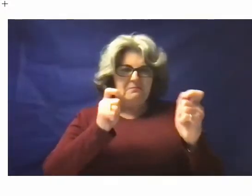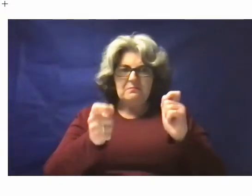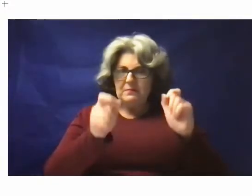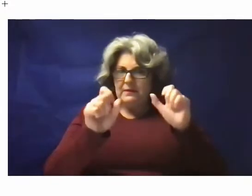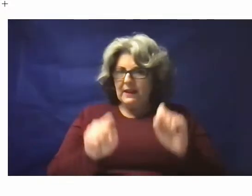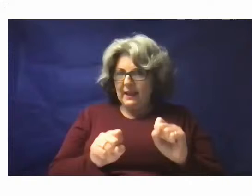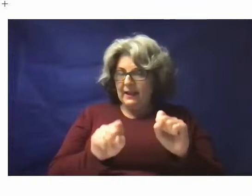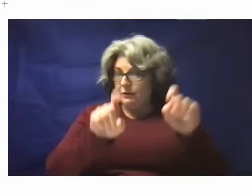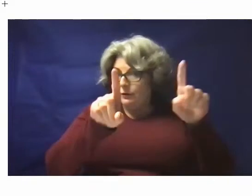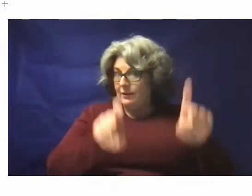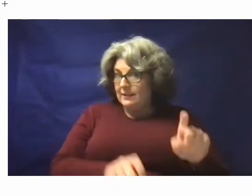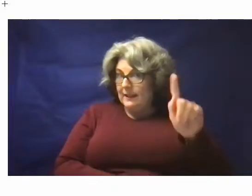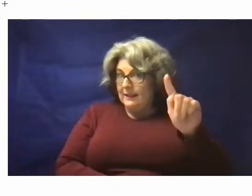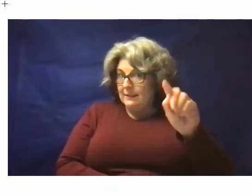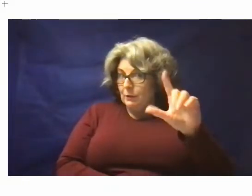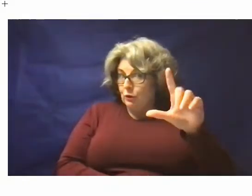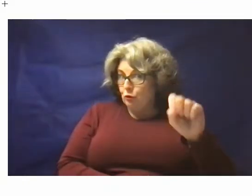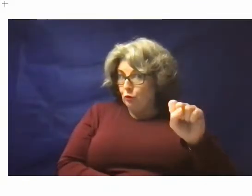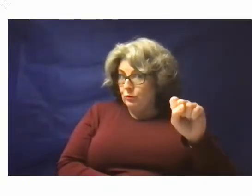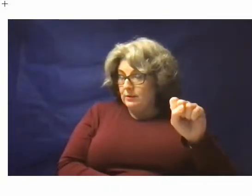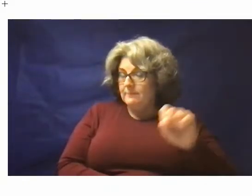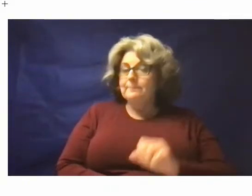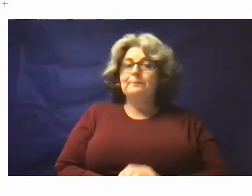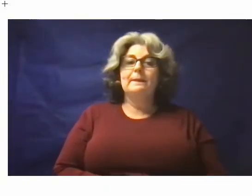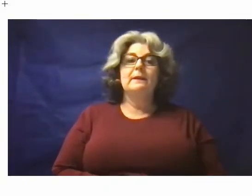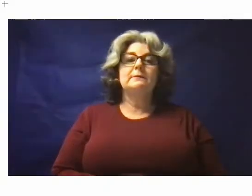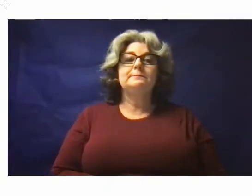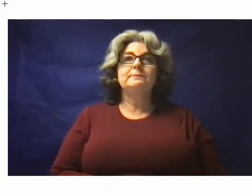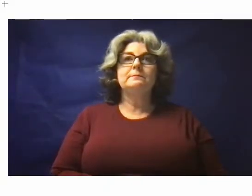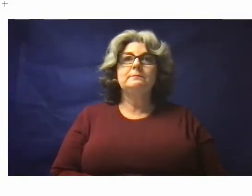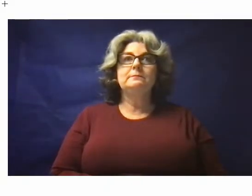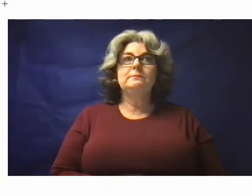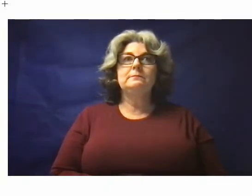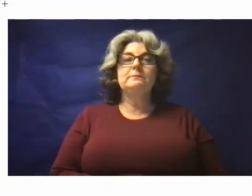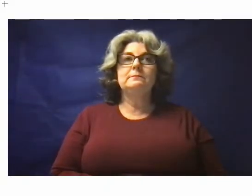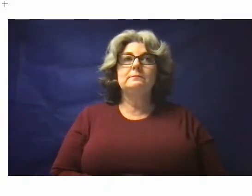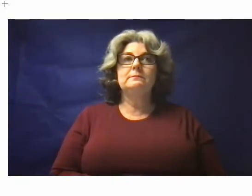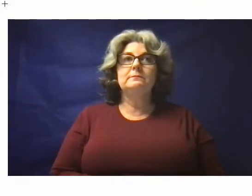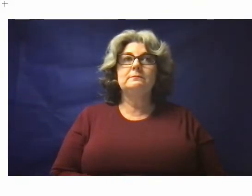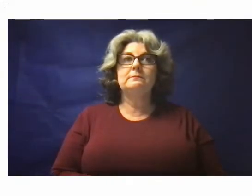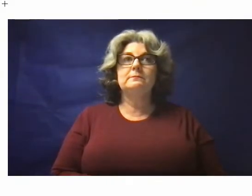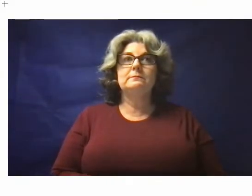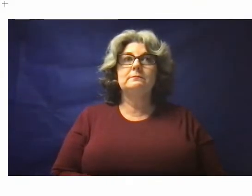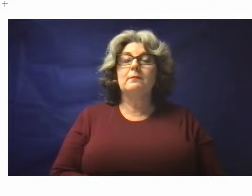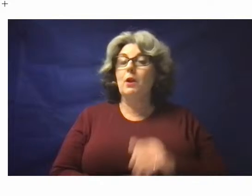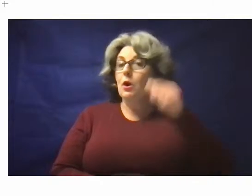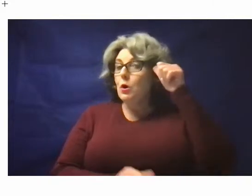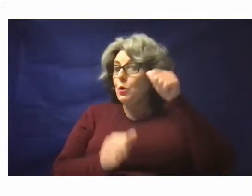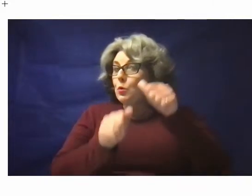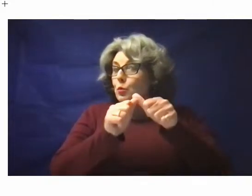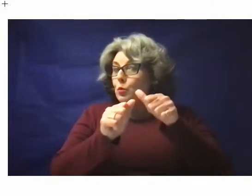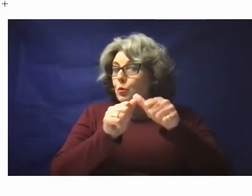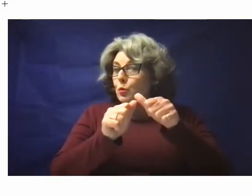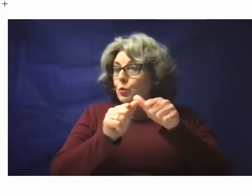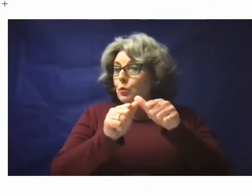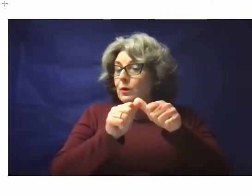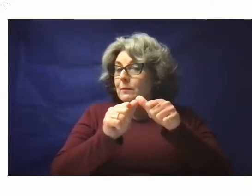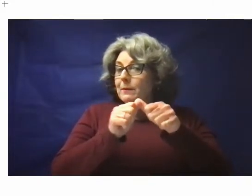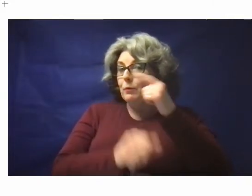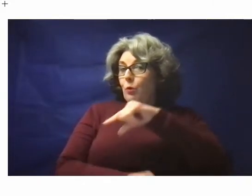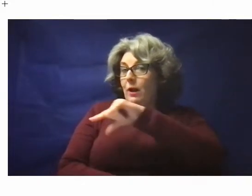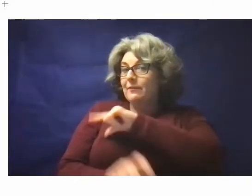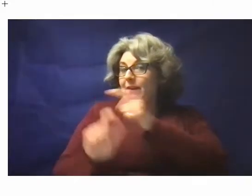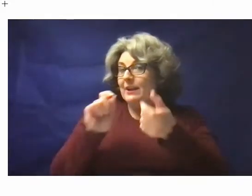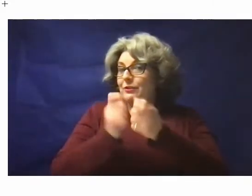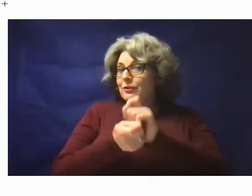assessment tools. The only thing you need to remember that the adjustments will not change the qualifications. You